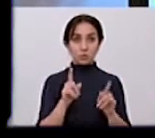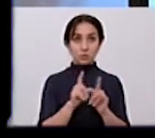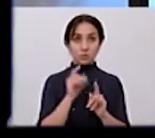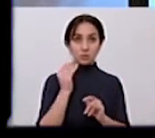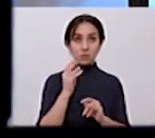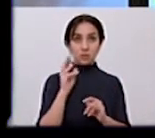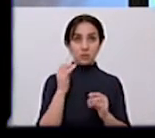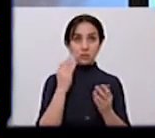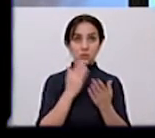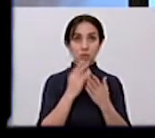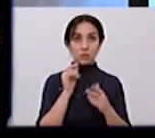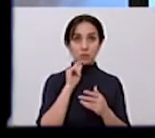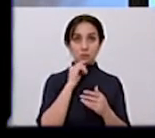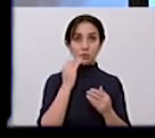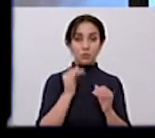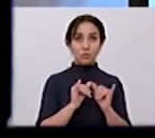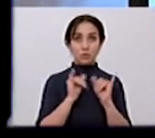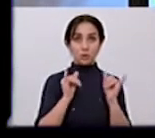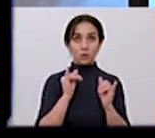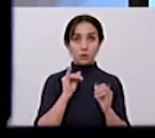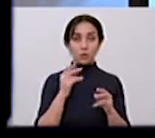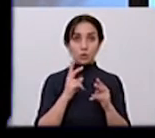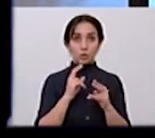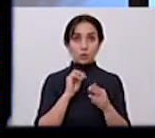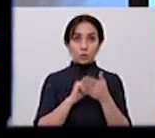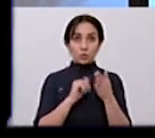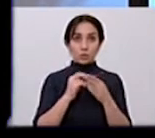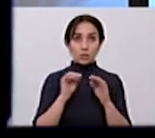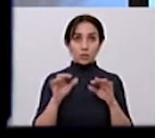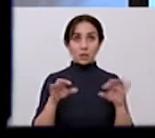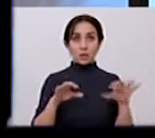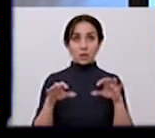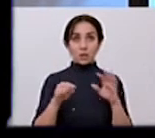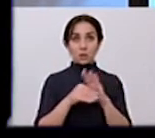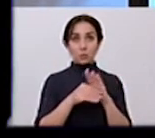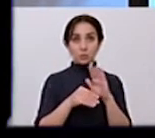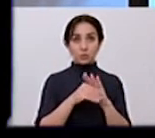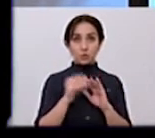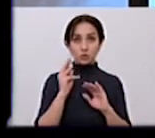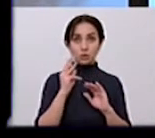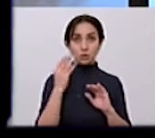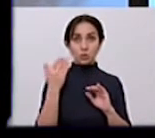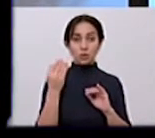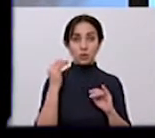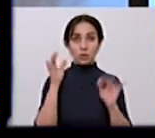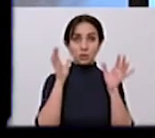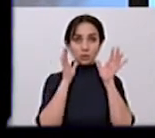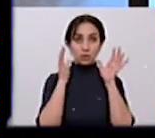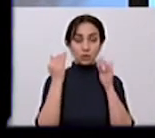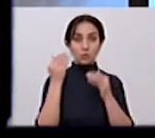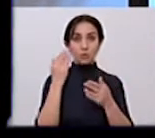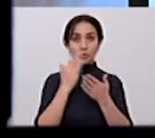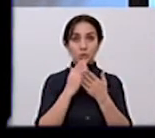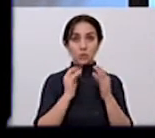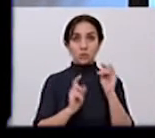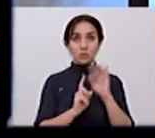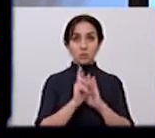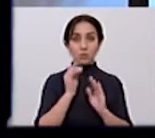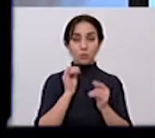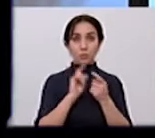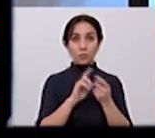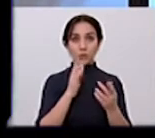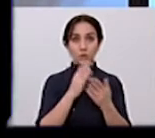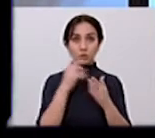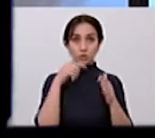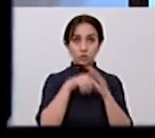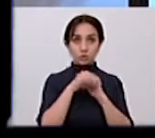bu shiddatli iqtisodiy rivojlanish tufayli korrupsiya va mamlakatning shimolida islom fundamentalizmining faollashuvi bilan bog'liq